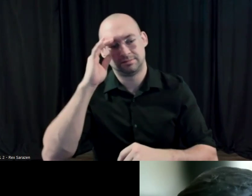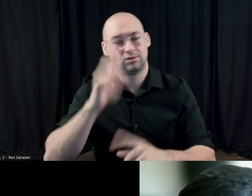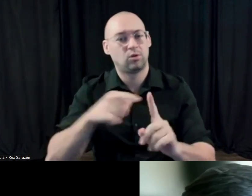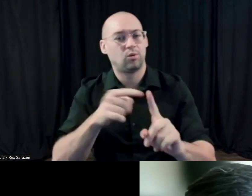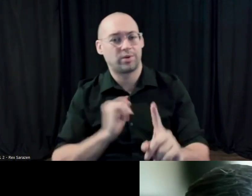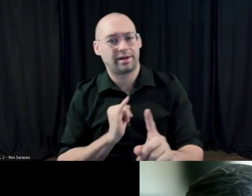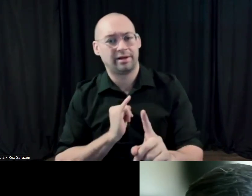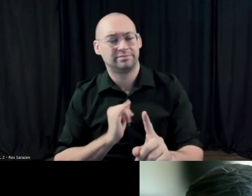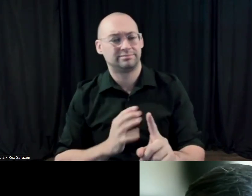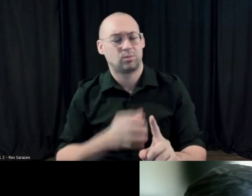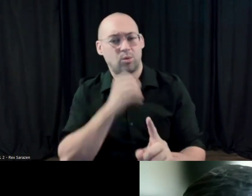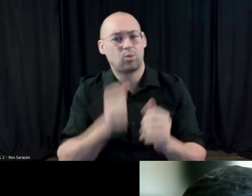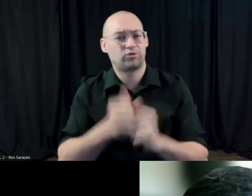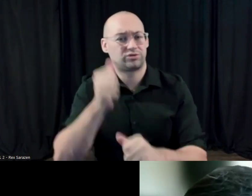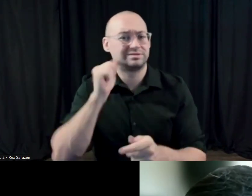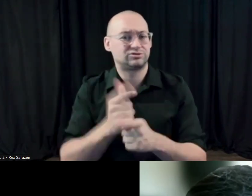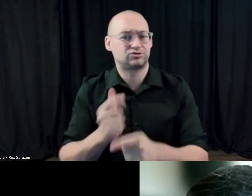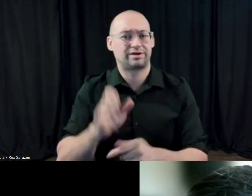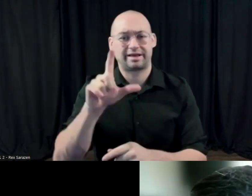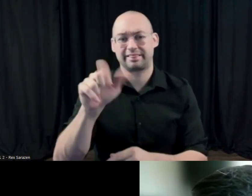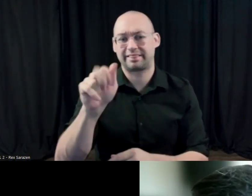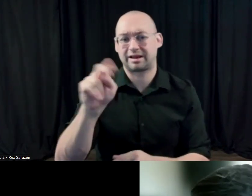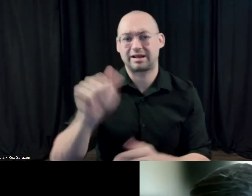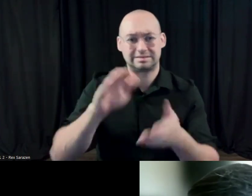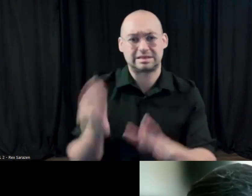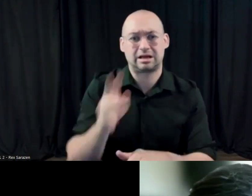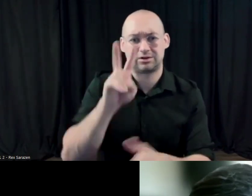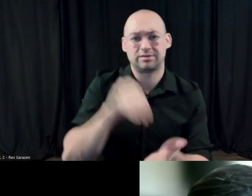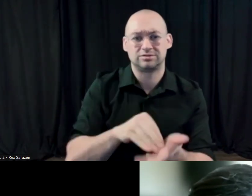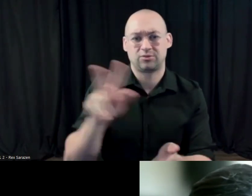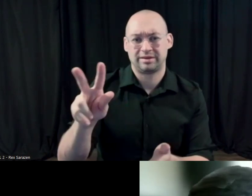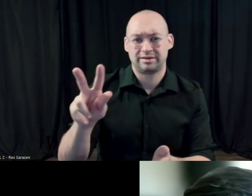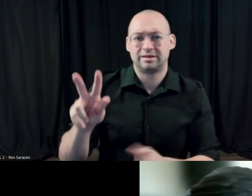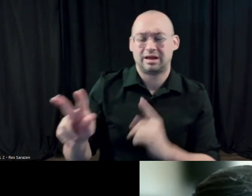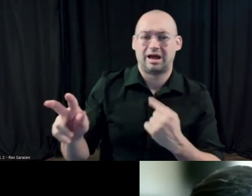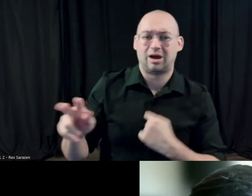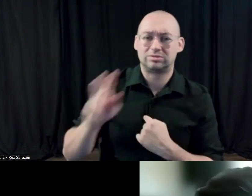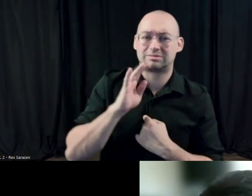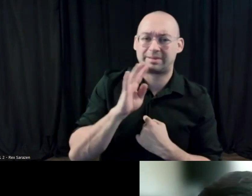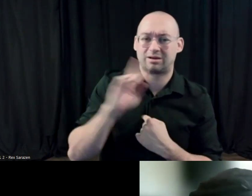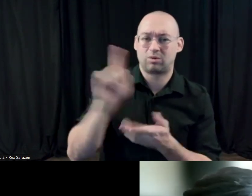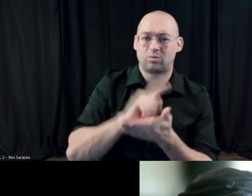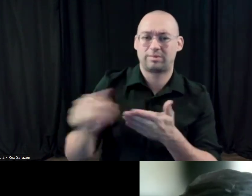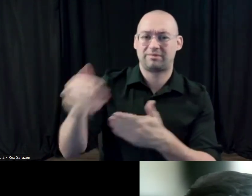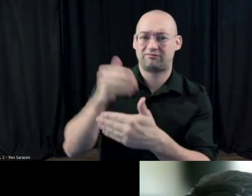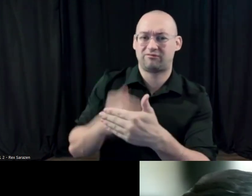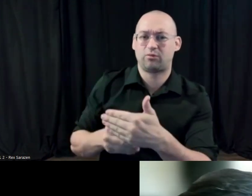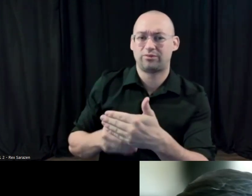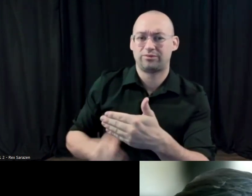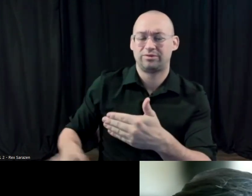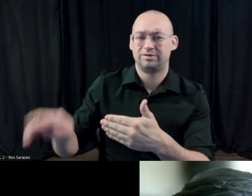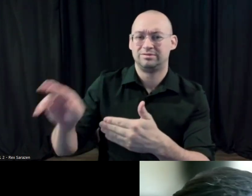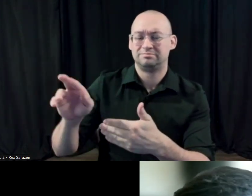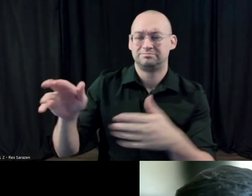my older sister Elena died in 2003. I was speaking a week before that. I was speaking at a